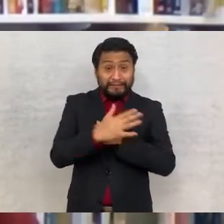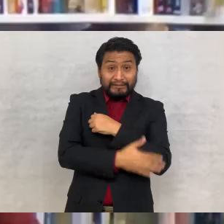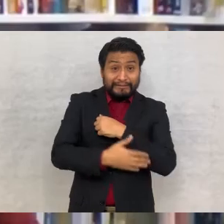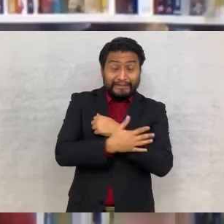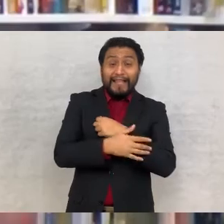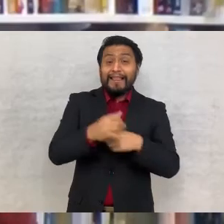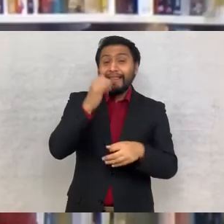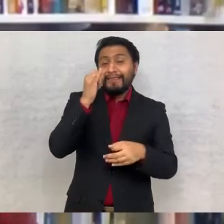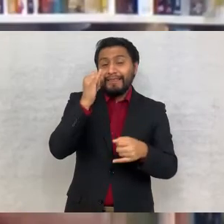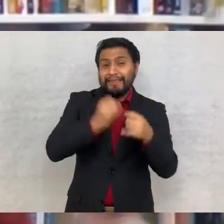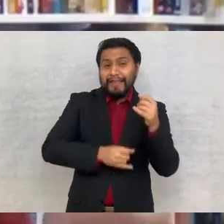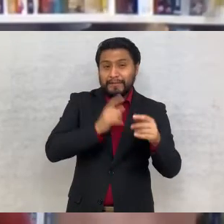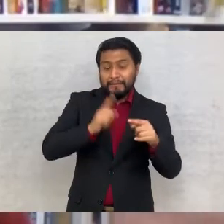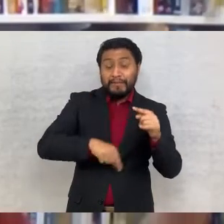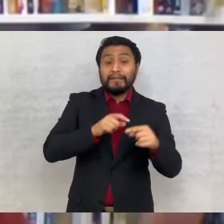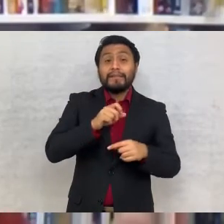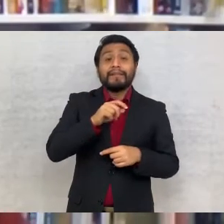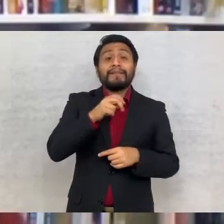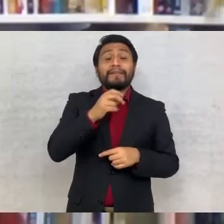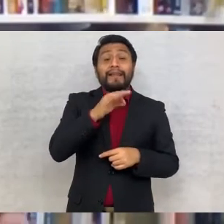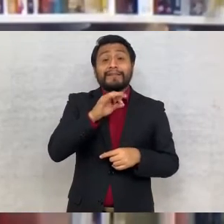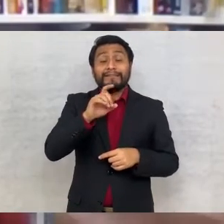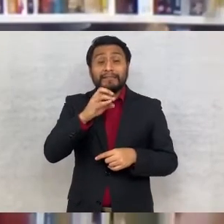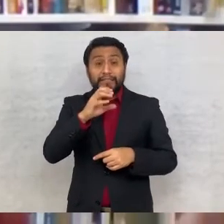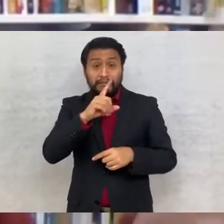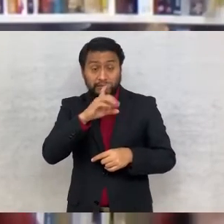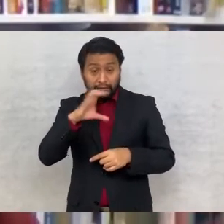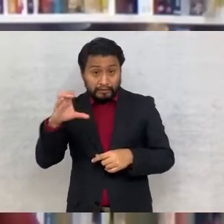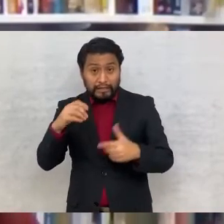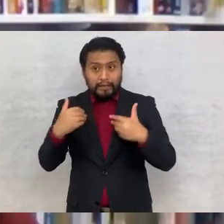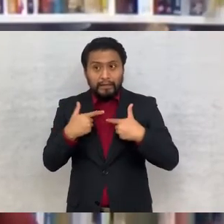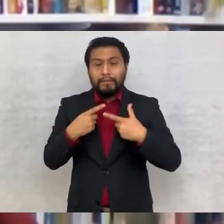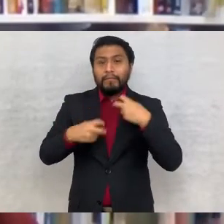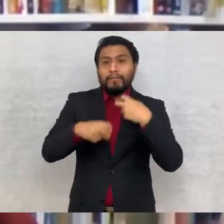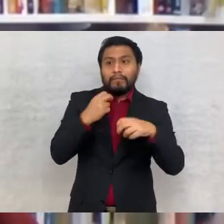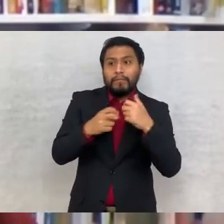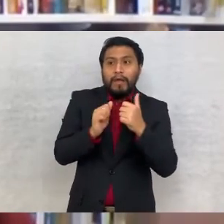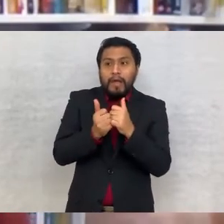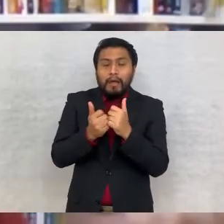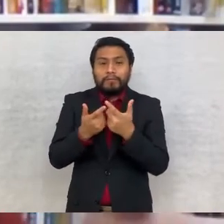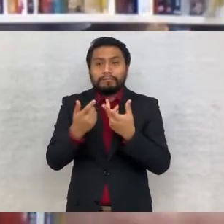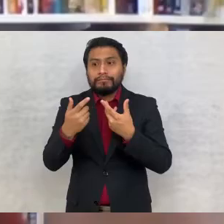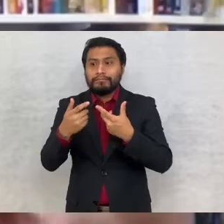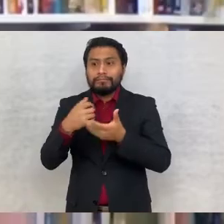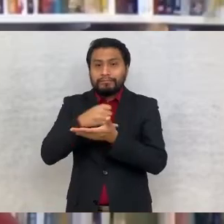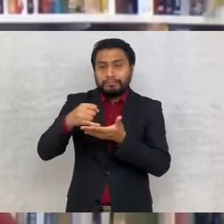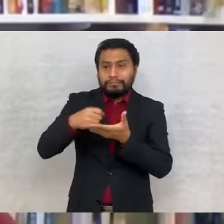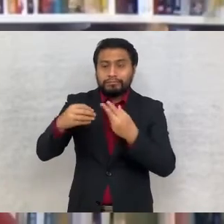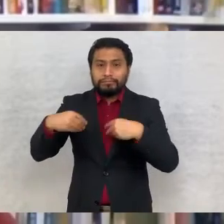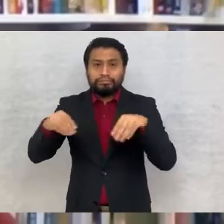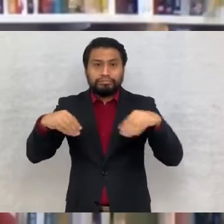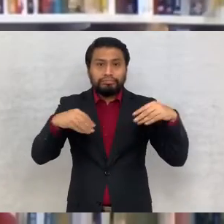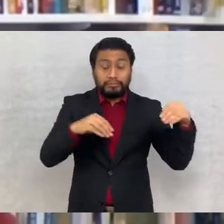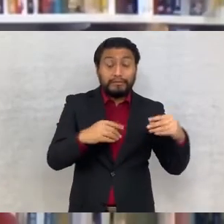in Argentina in the last part of the 19th century provided arguments that favored the interests of agricultural